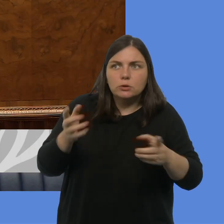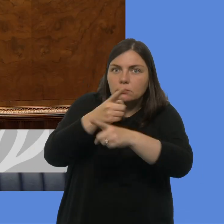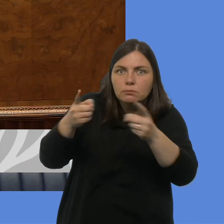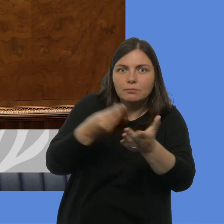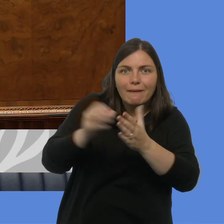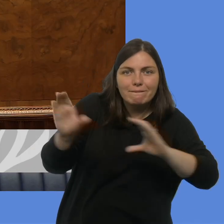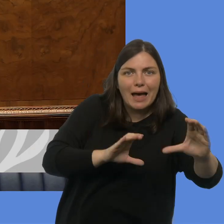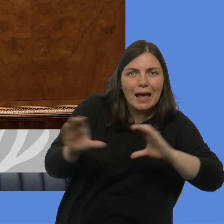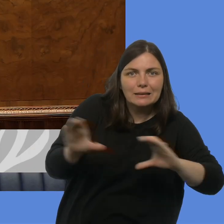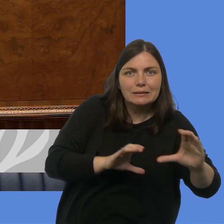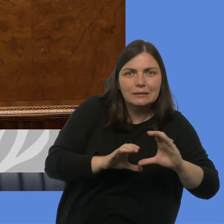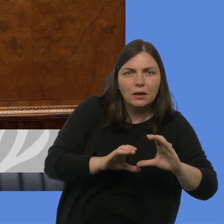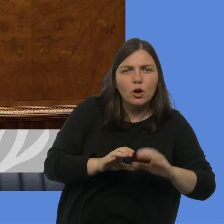an